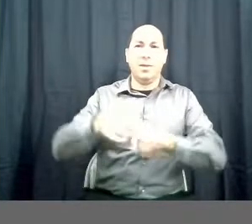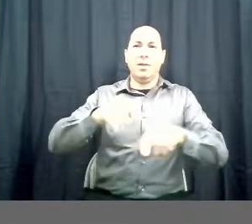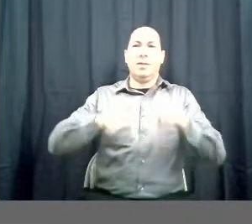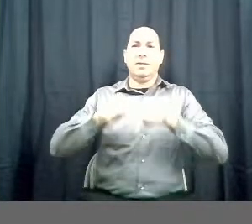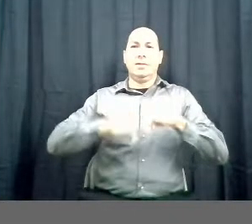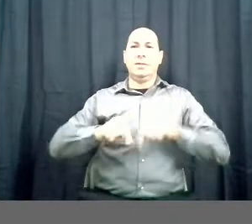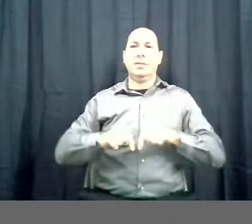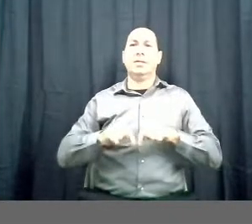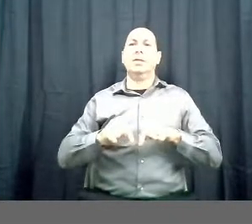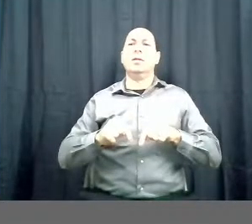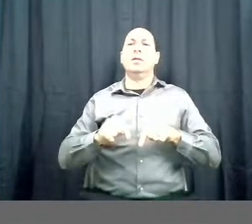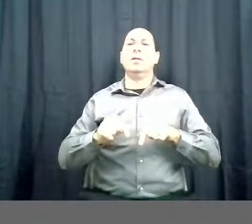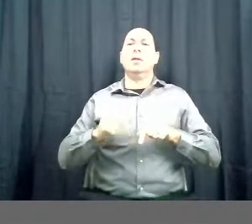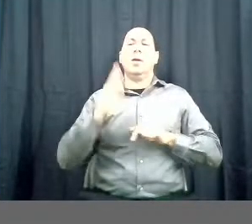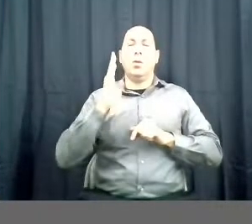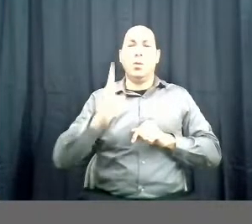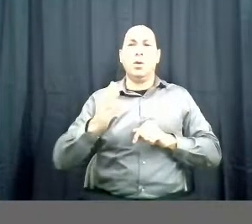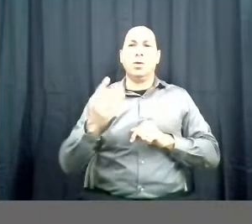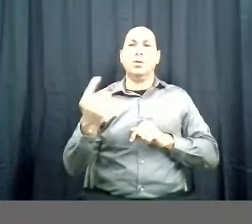to, will somebody